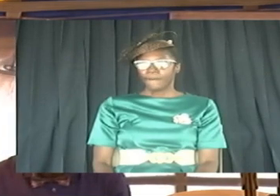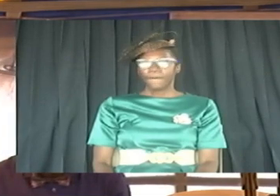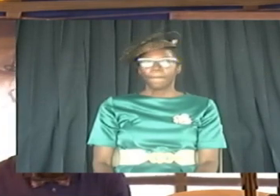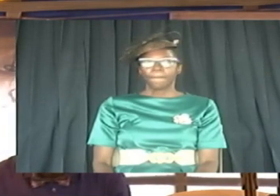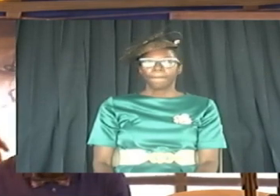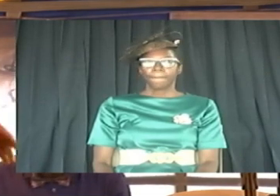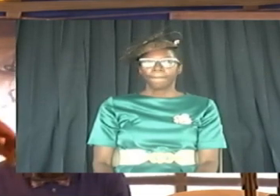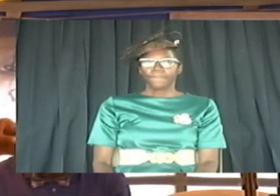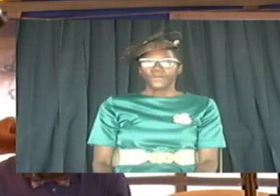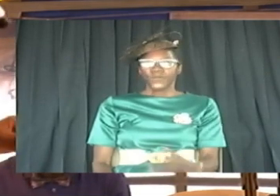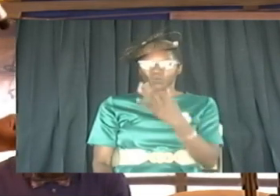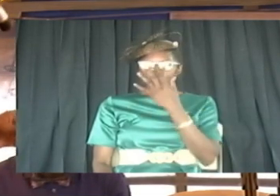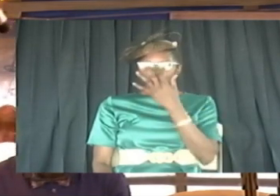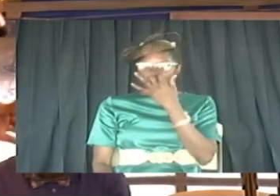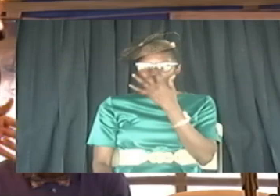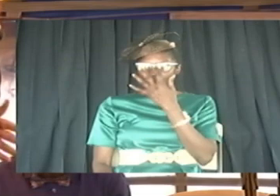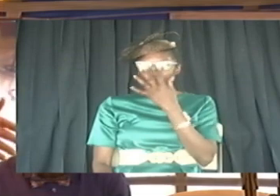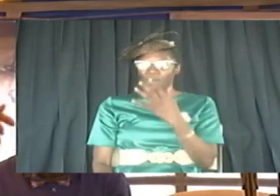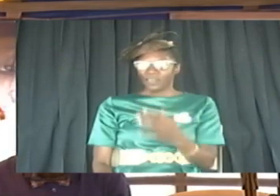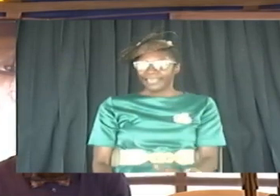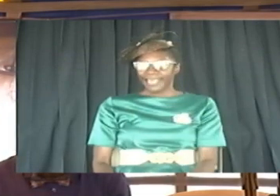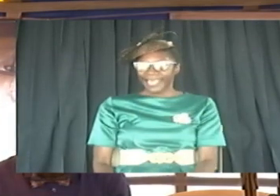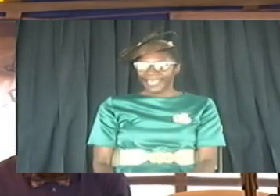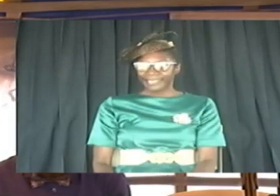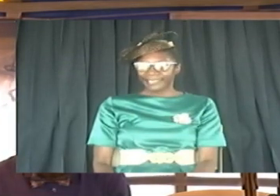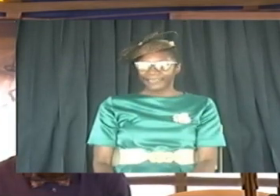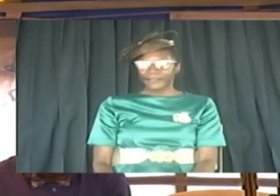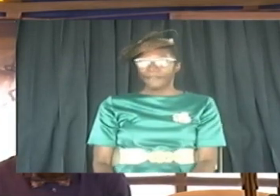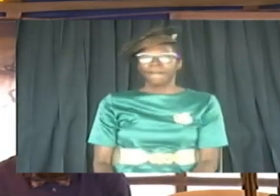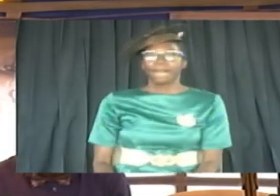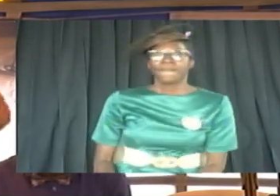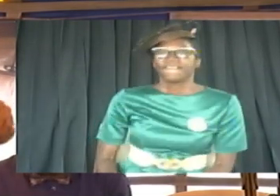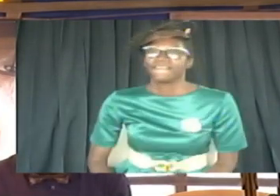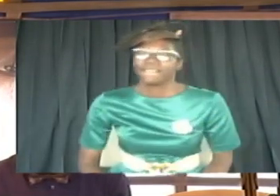going into supper, and so